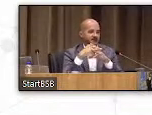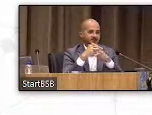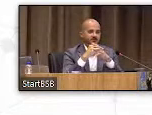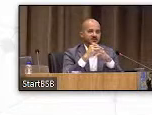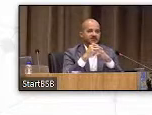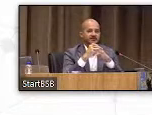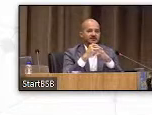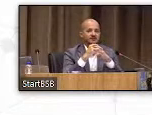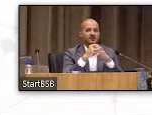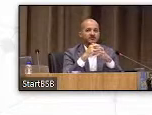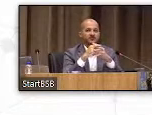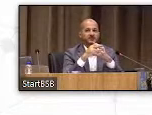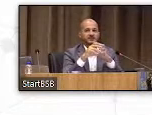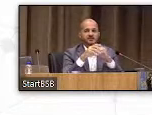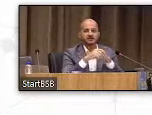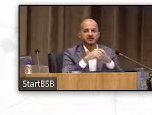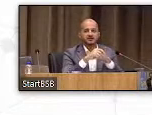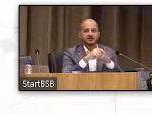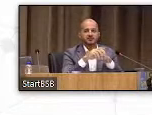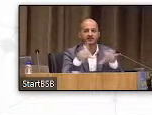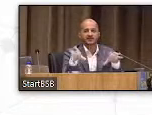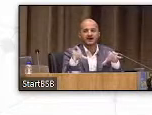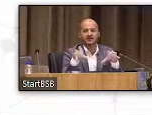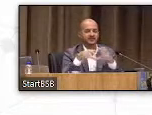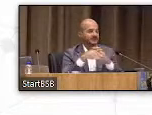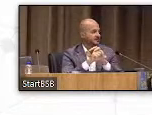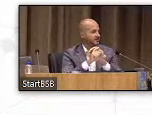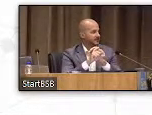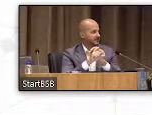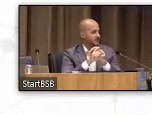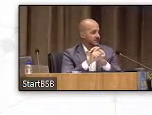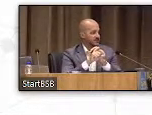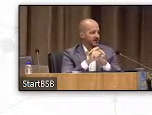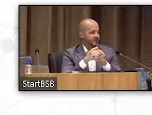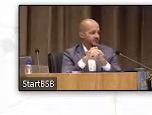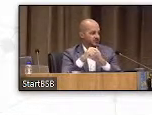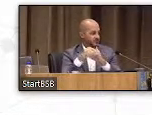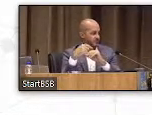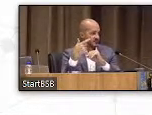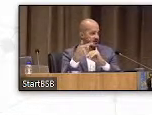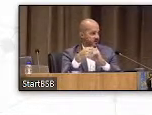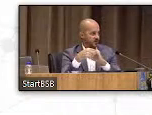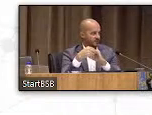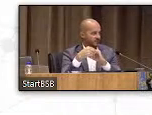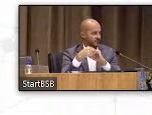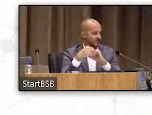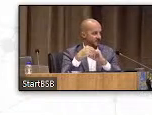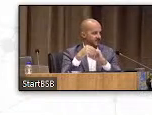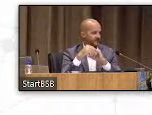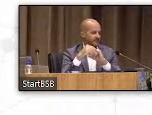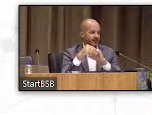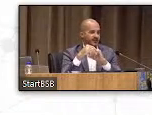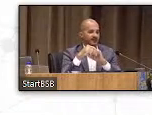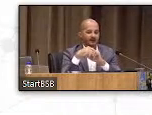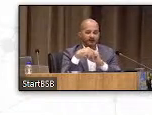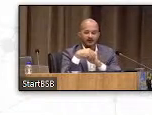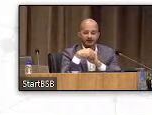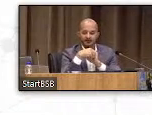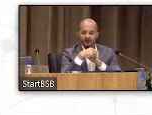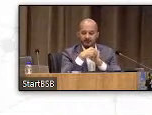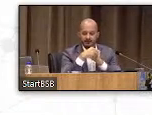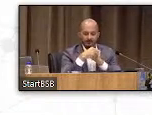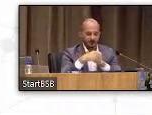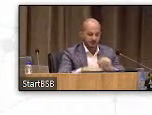have to improve this. We have to share this information, and we can do a better work if we